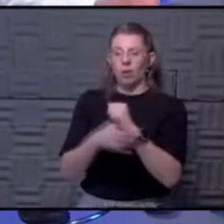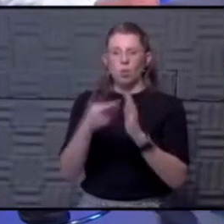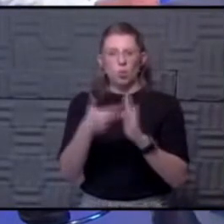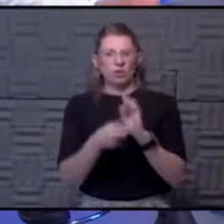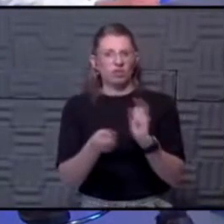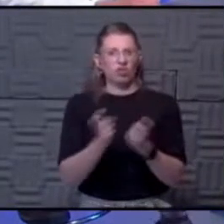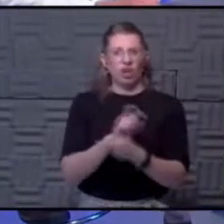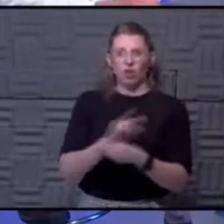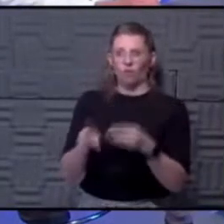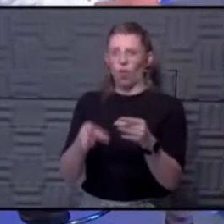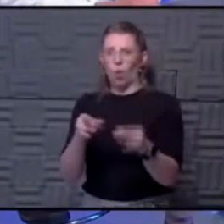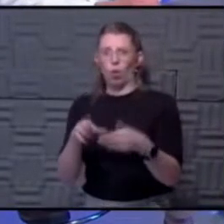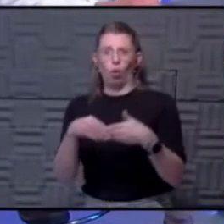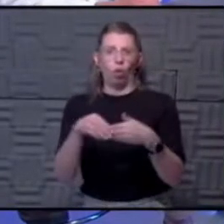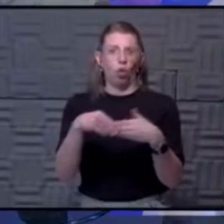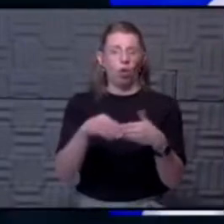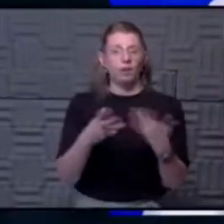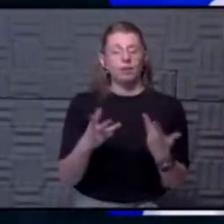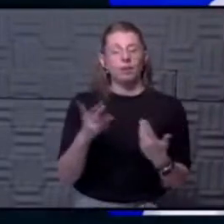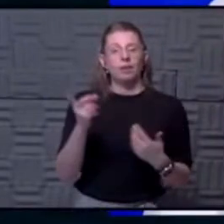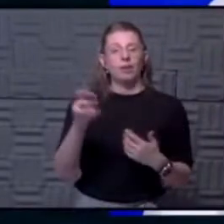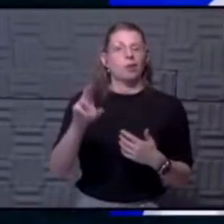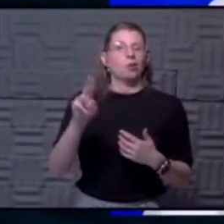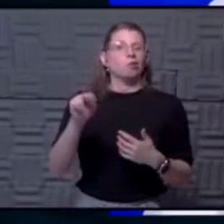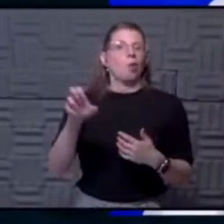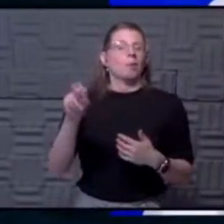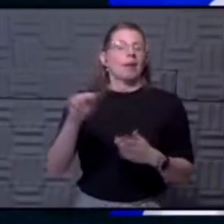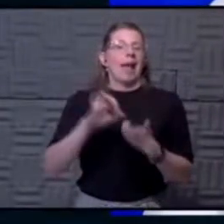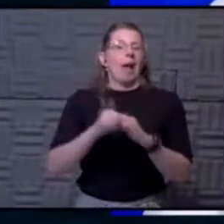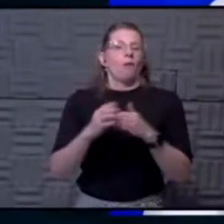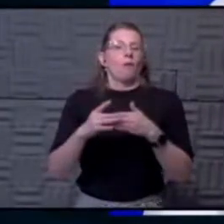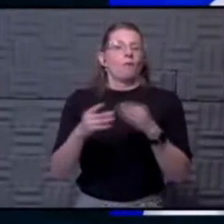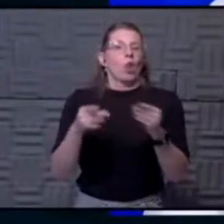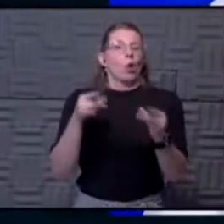and fluid. Oh boy, Dr. Norman, how fluid are we?